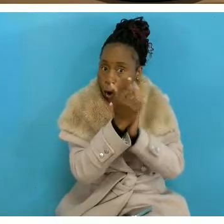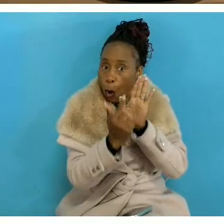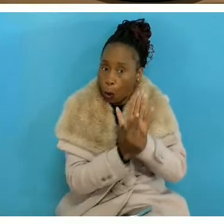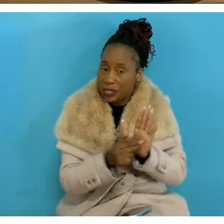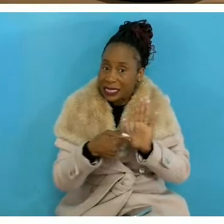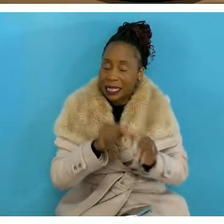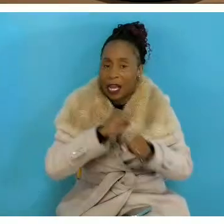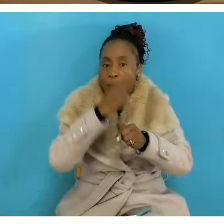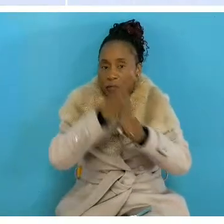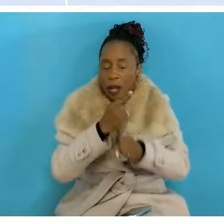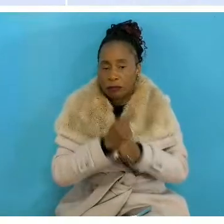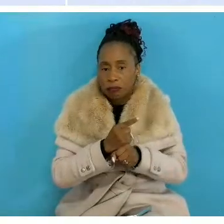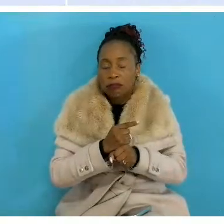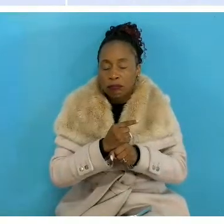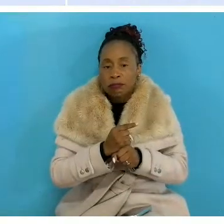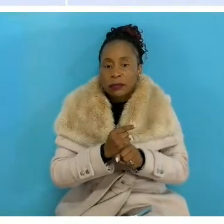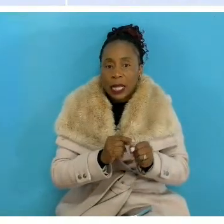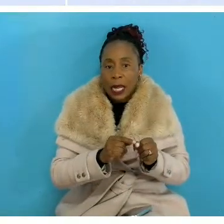liquor industry.